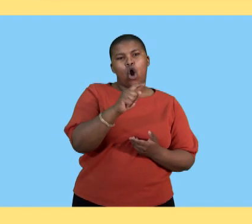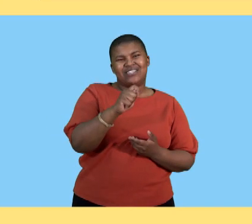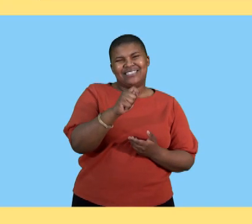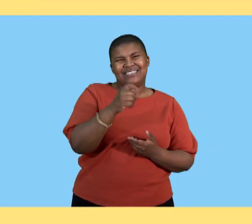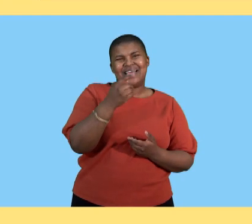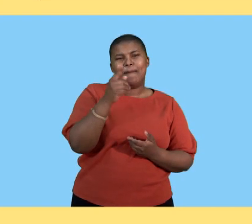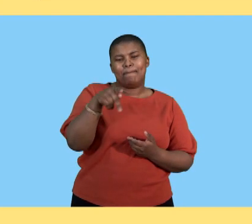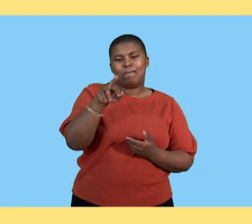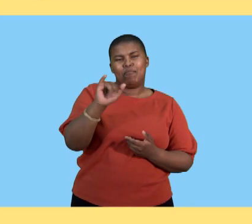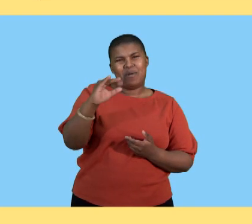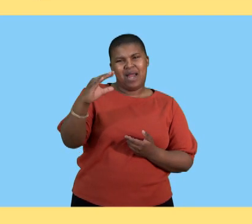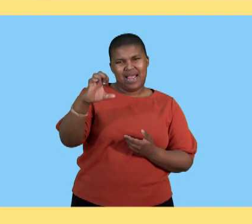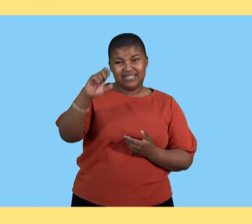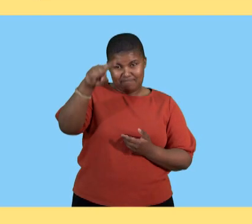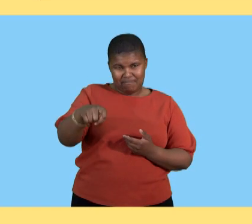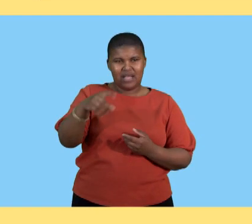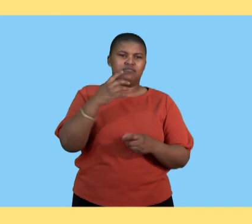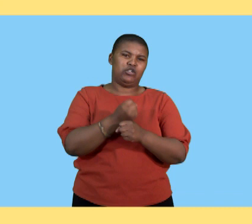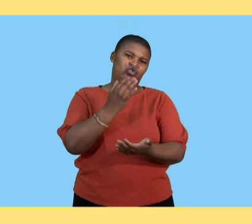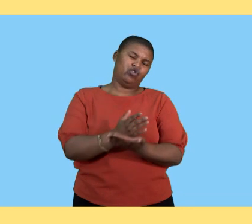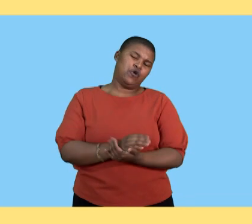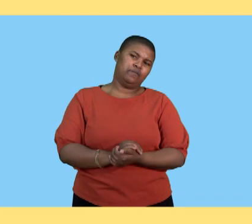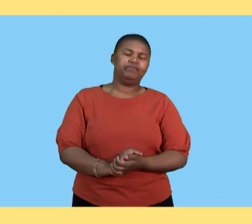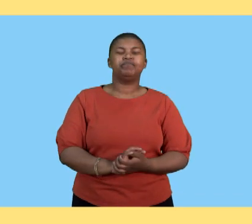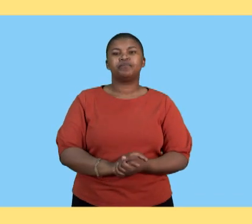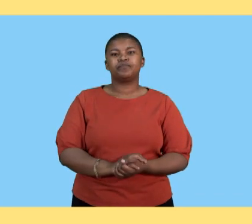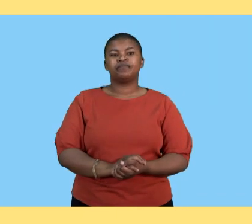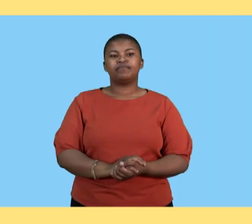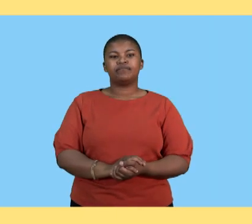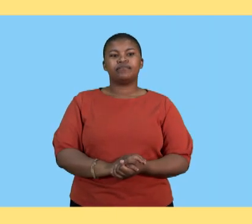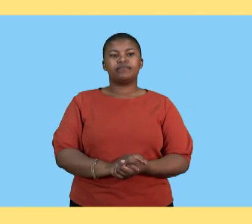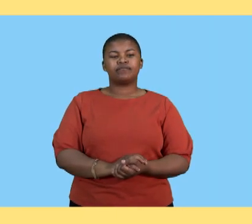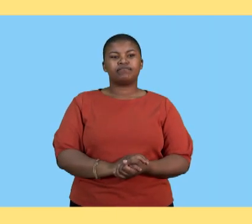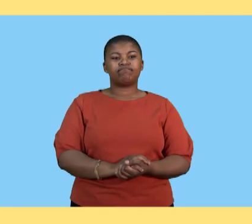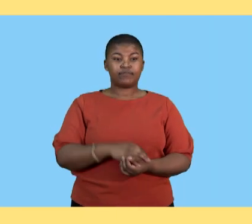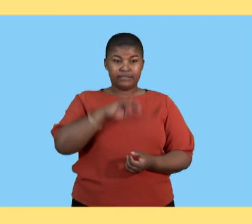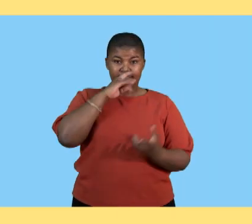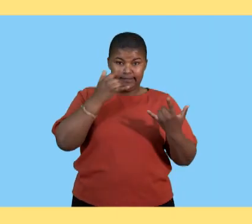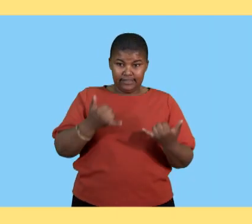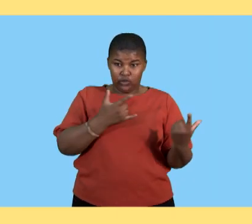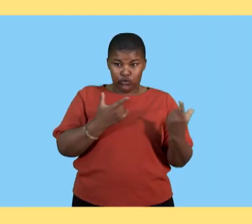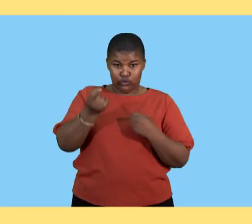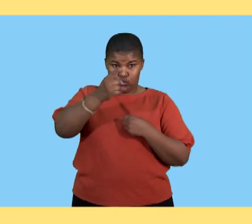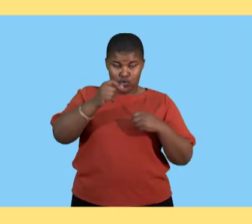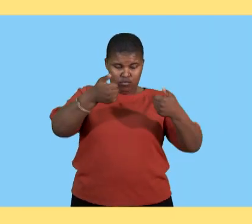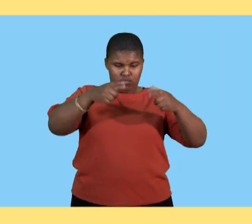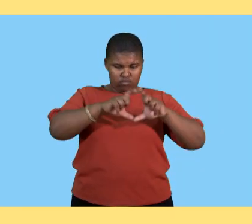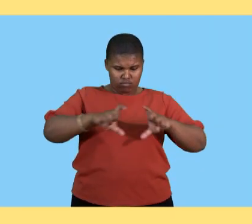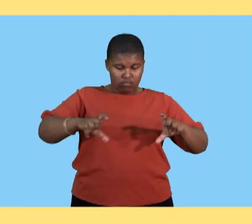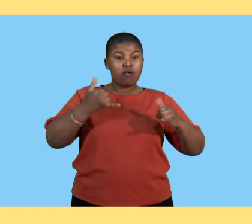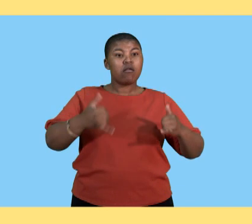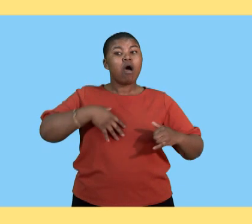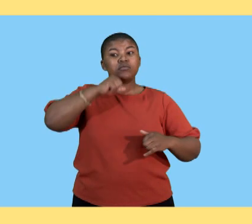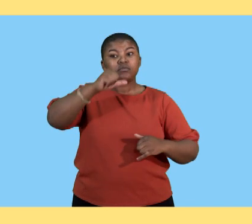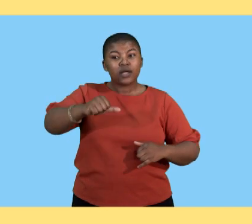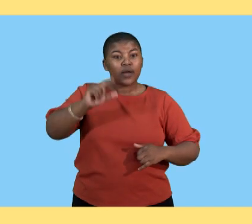So drawings must be recorded at the cost price. So we will now come, and here we will